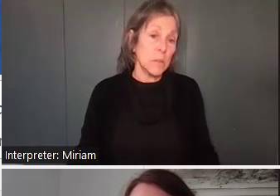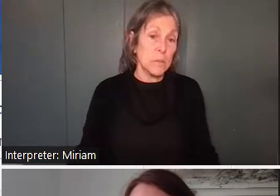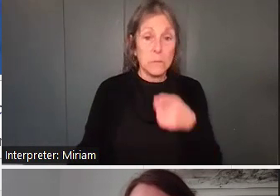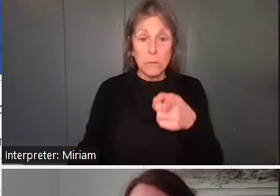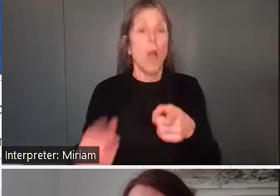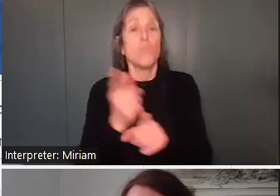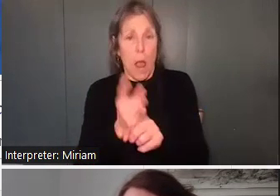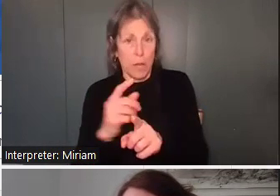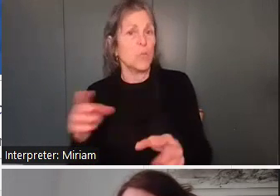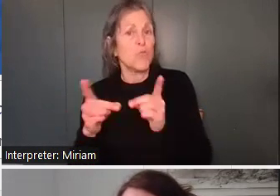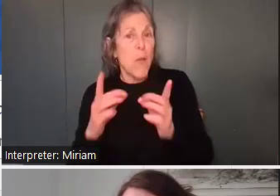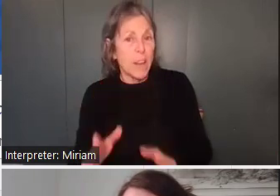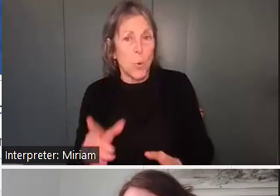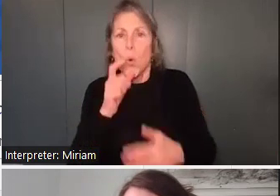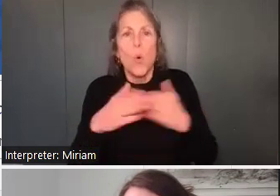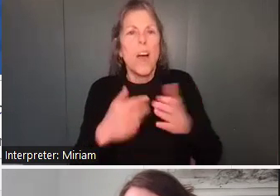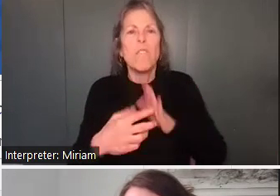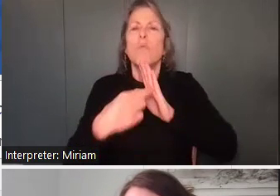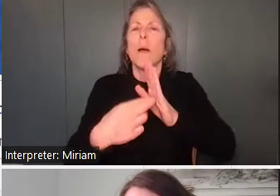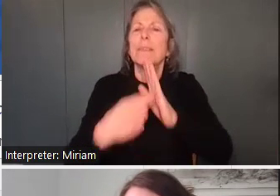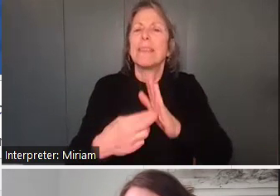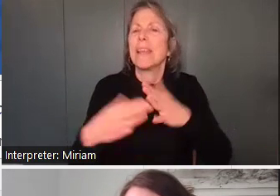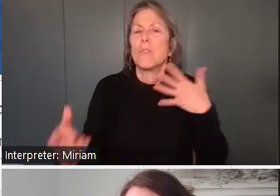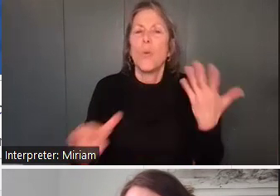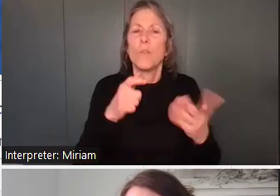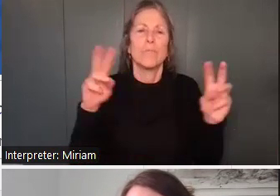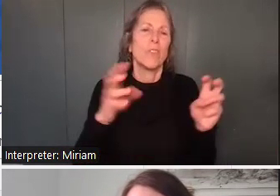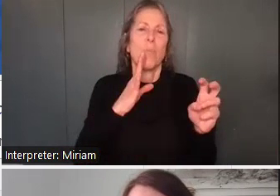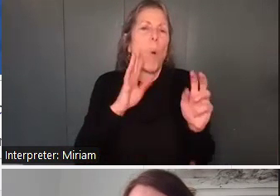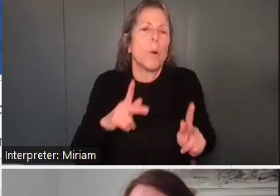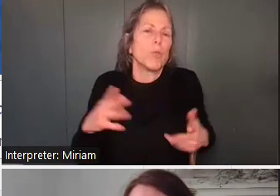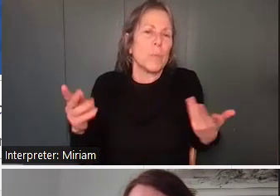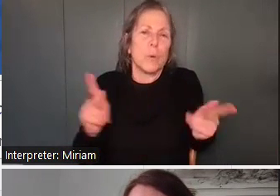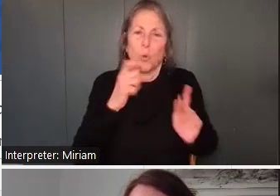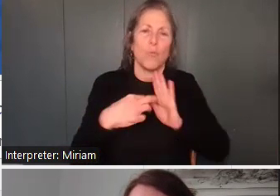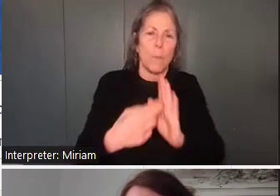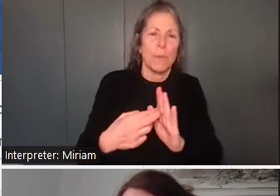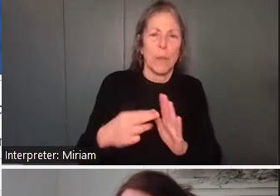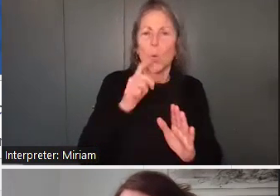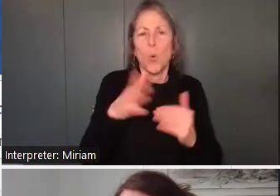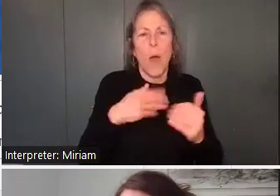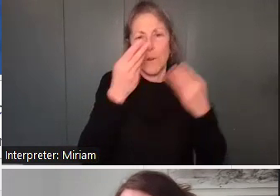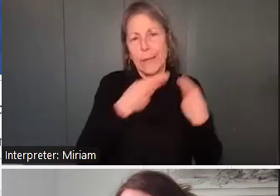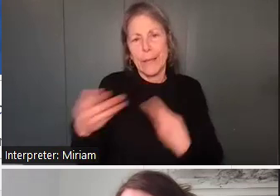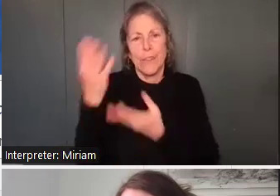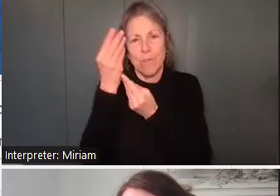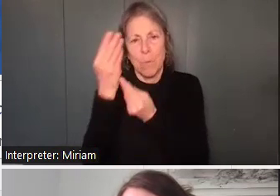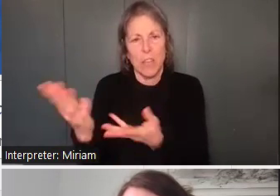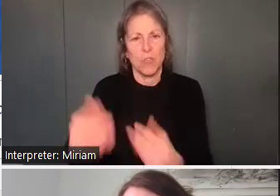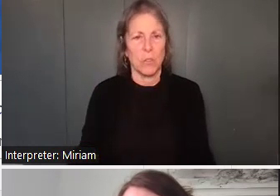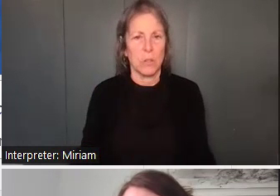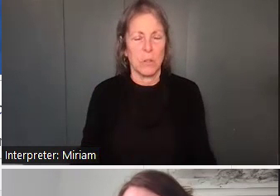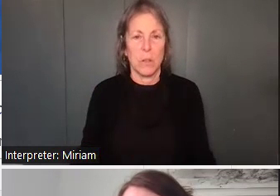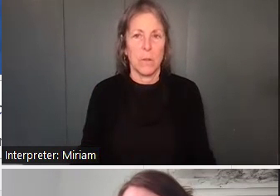director or whoever's the spokesperson, whoever would be writing, giving the information. It could be different people.